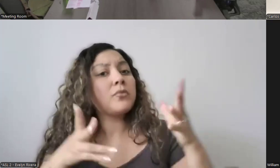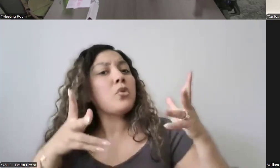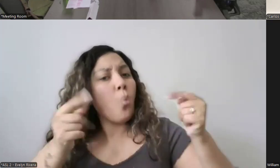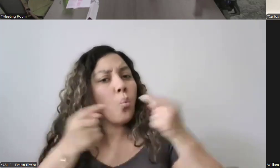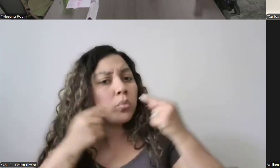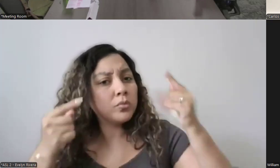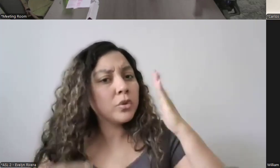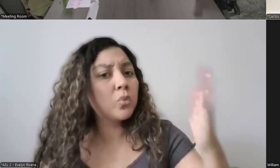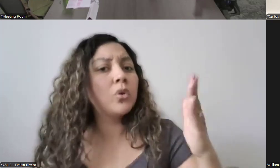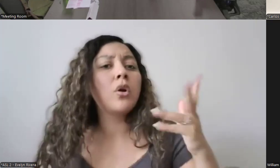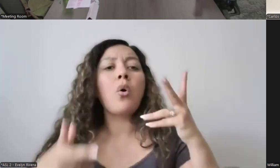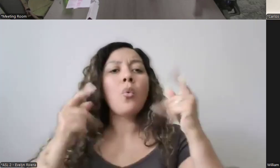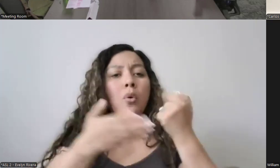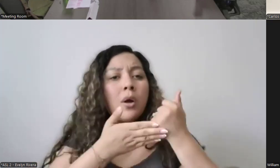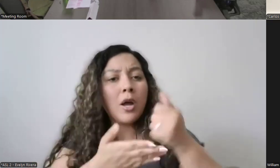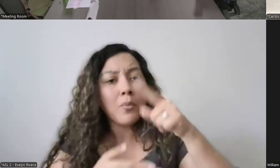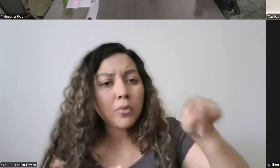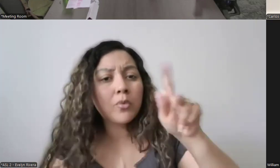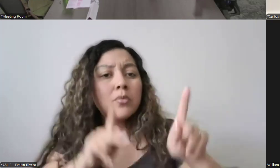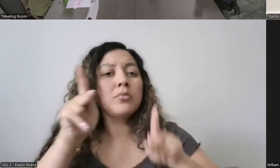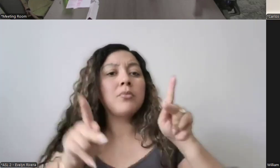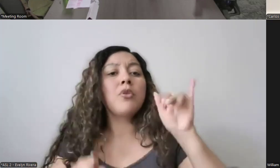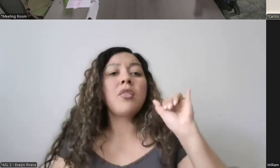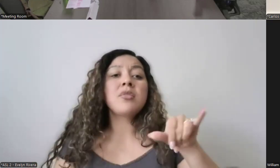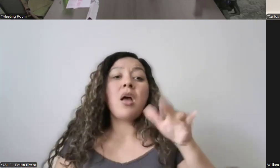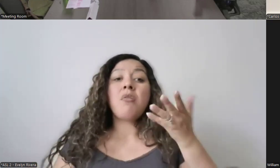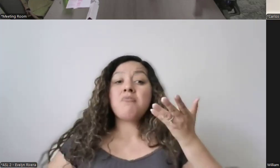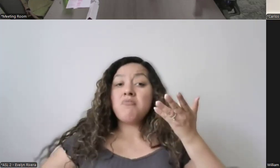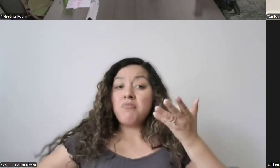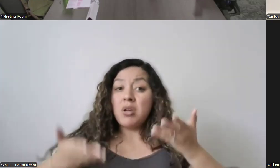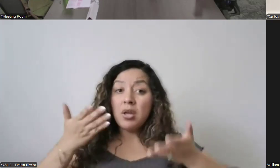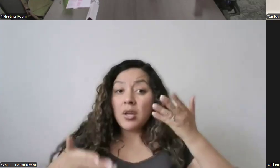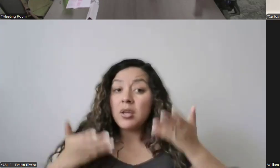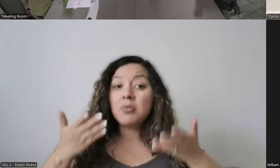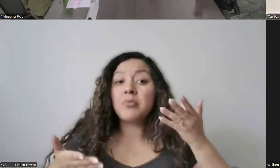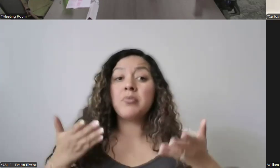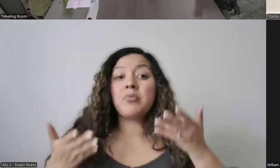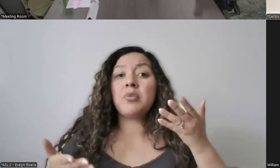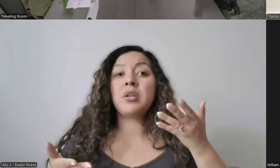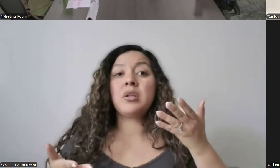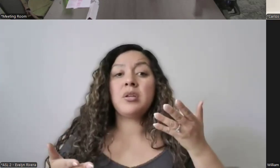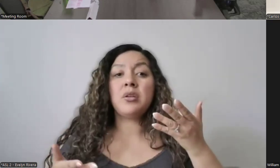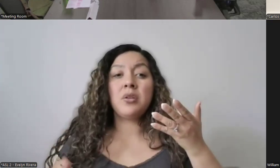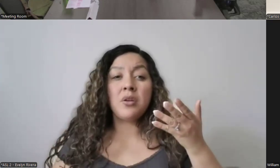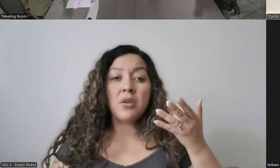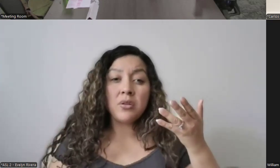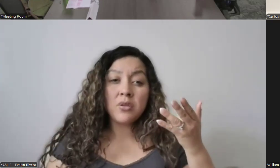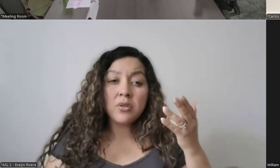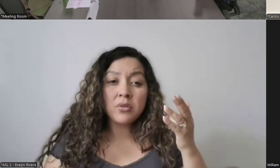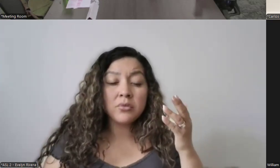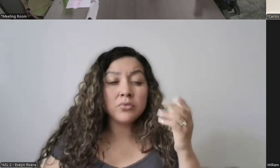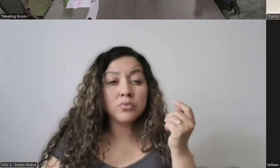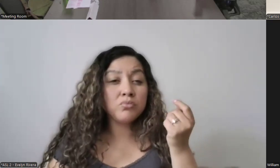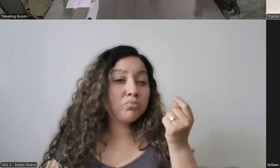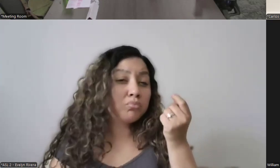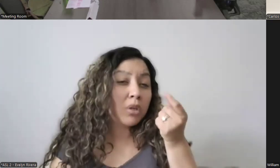help those people that may be in the beginnings of mild cognitive impairment that just